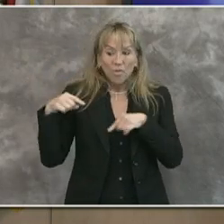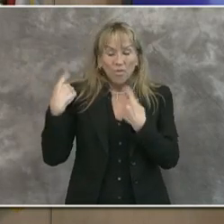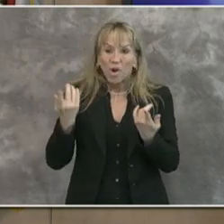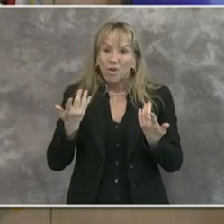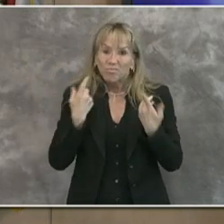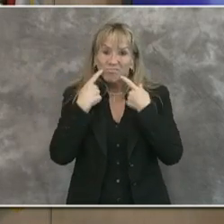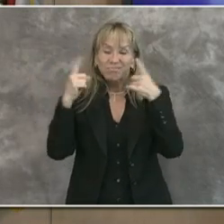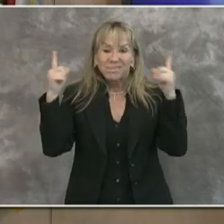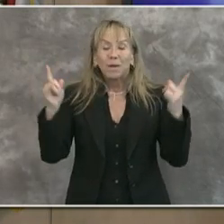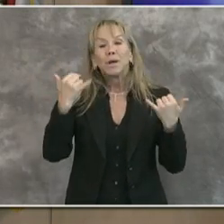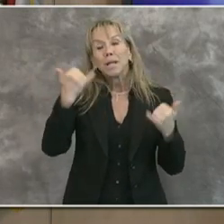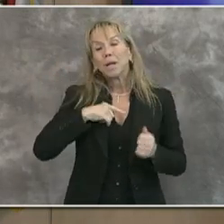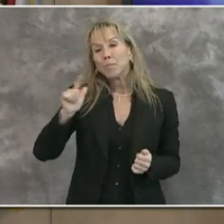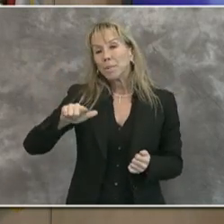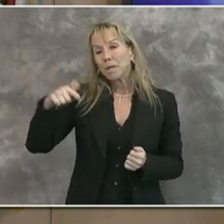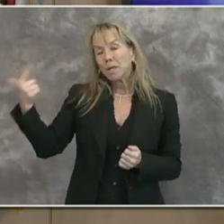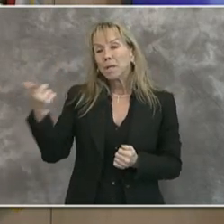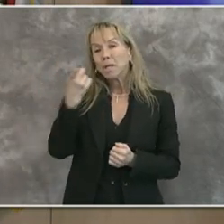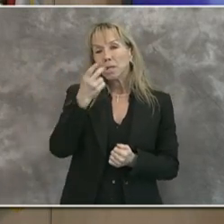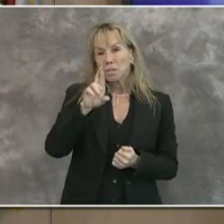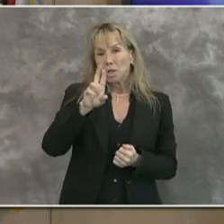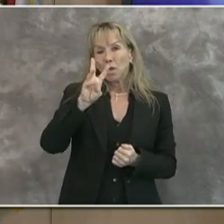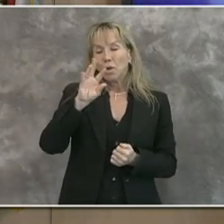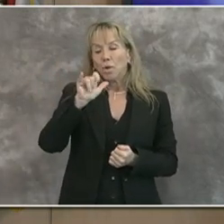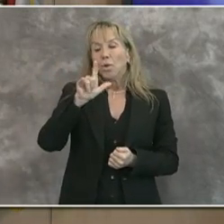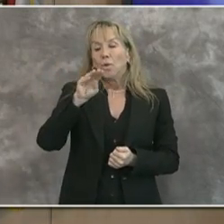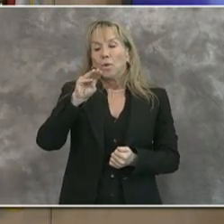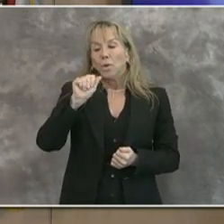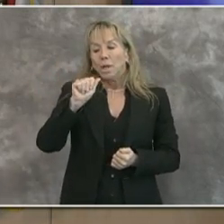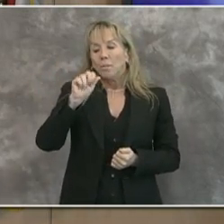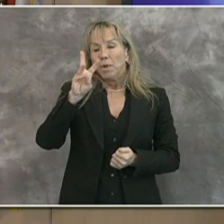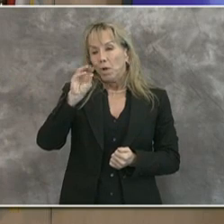reopening. I'll now turn it over to Dr. Wilma Wooten for a Public Health Officer's report.